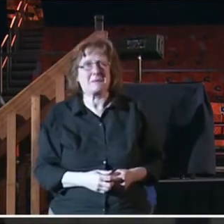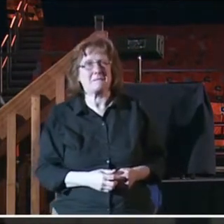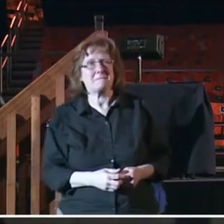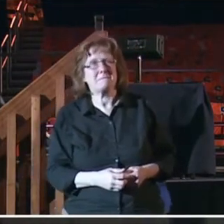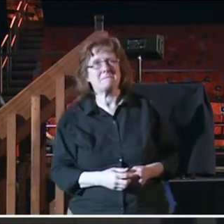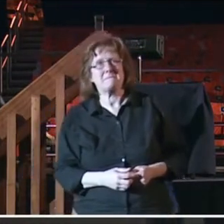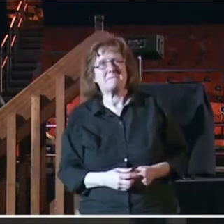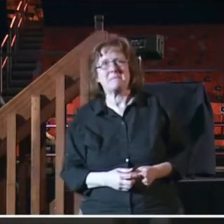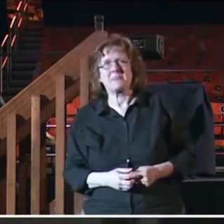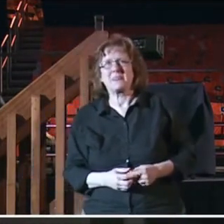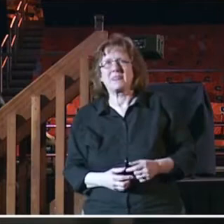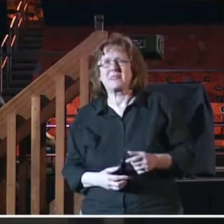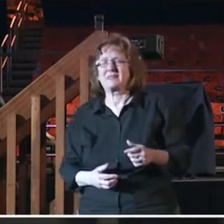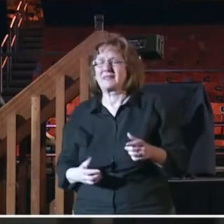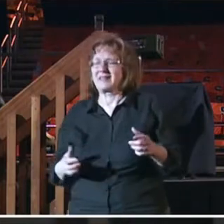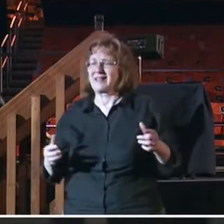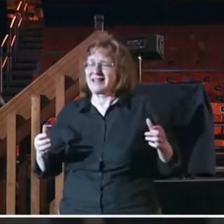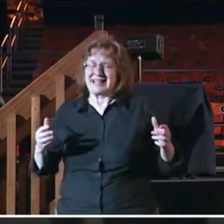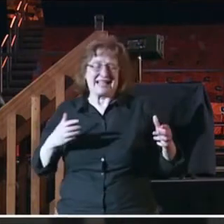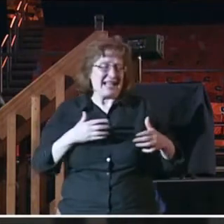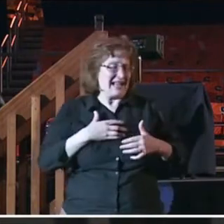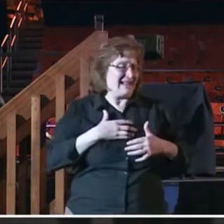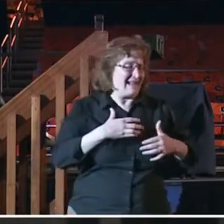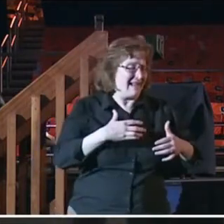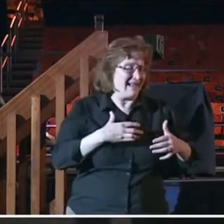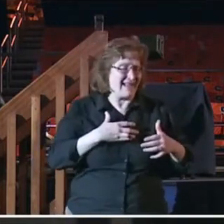breathe? With no room, no